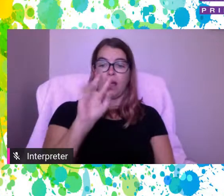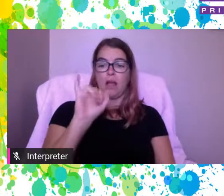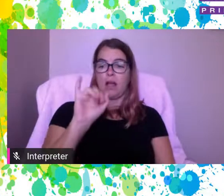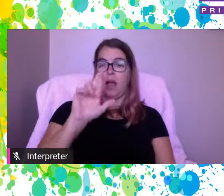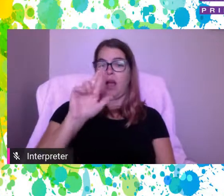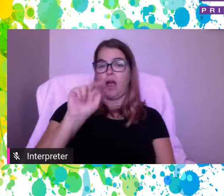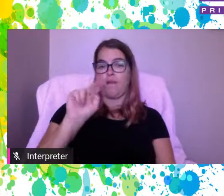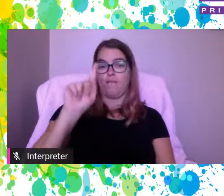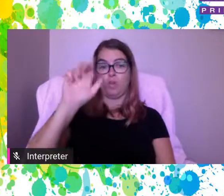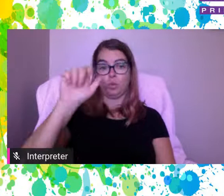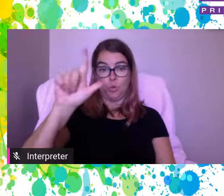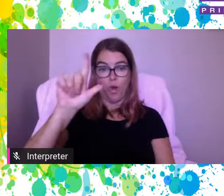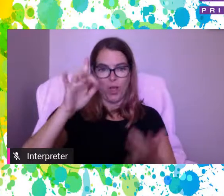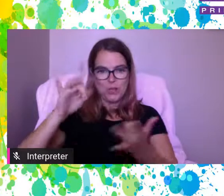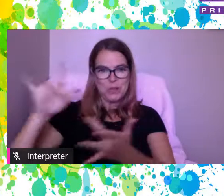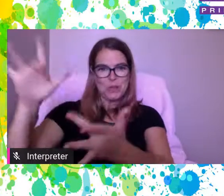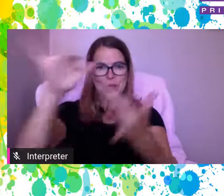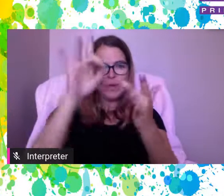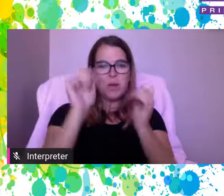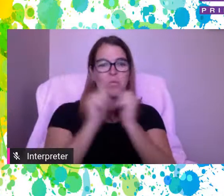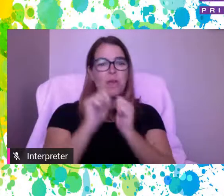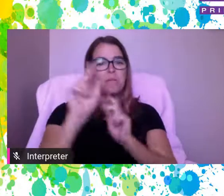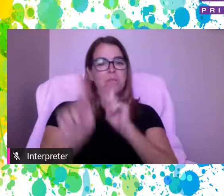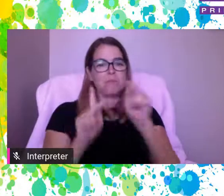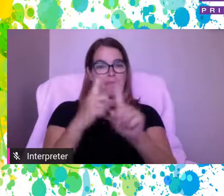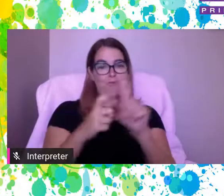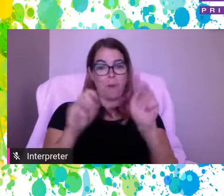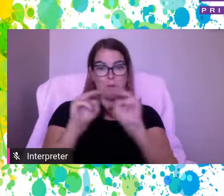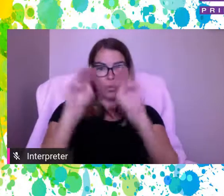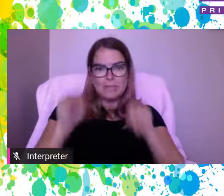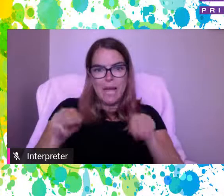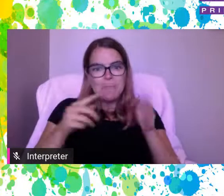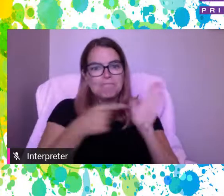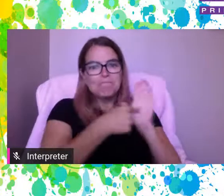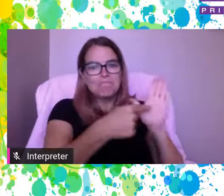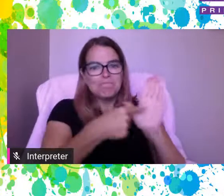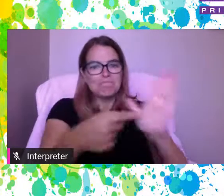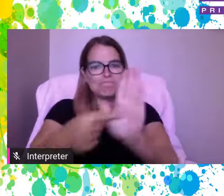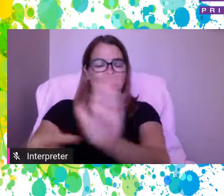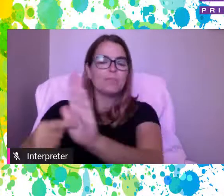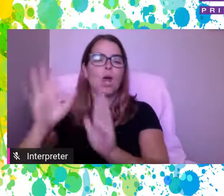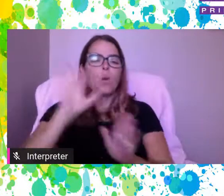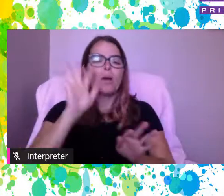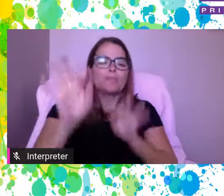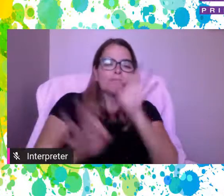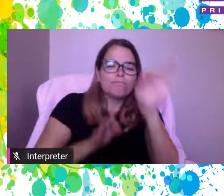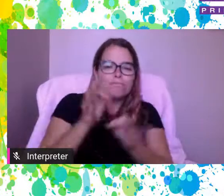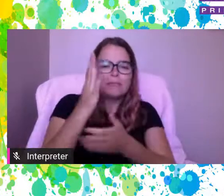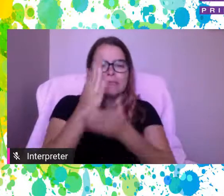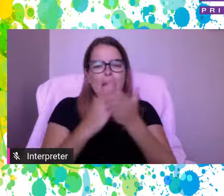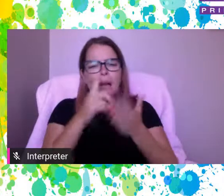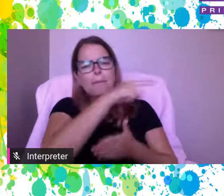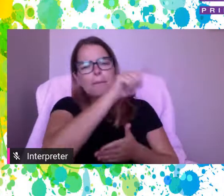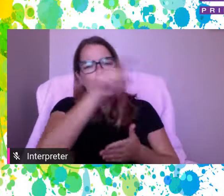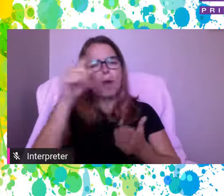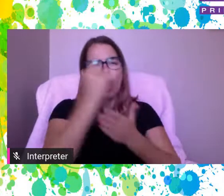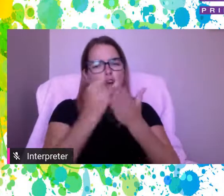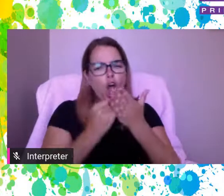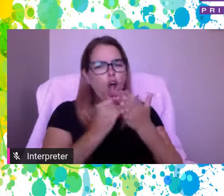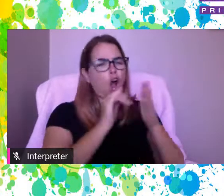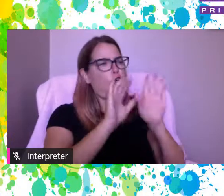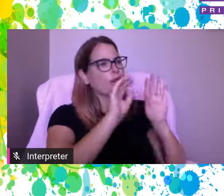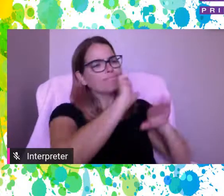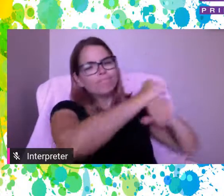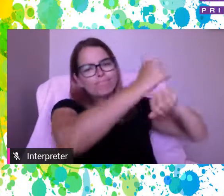put together. And that is gonna go through some of the museum's collections and their connections to or about